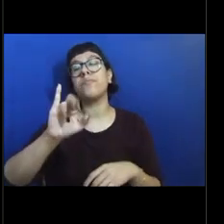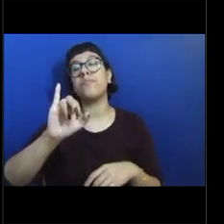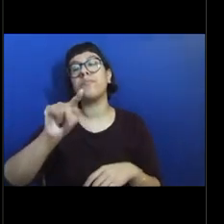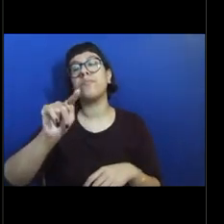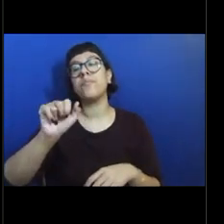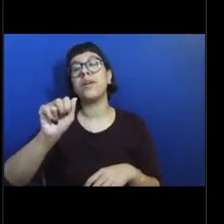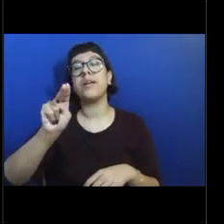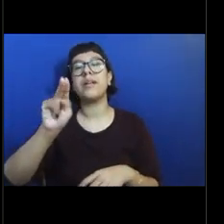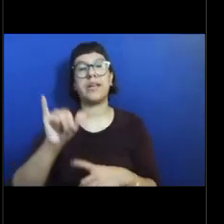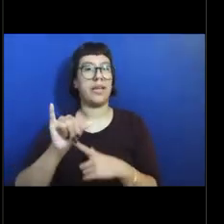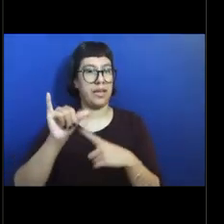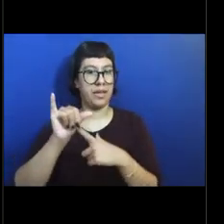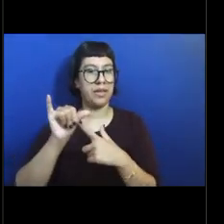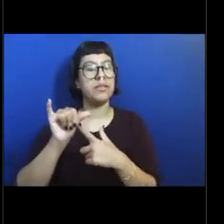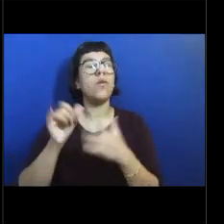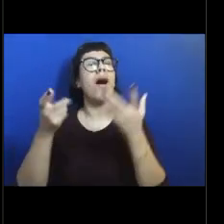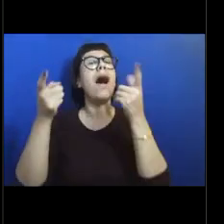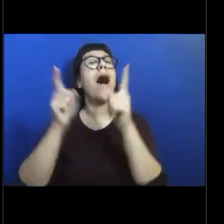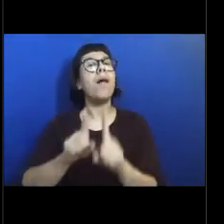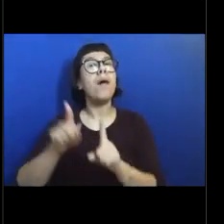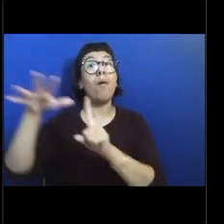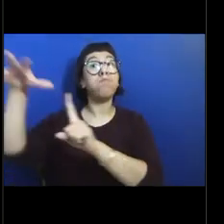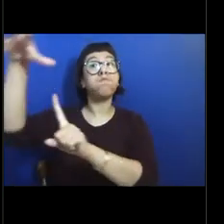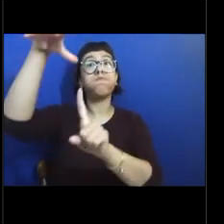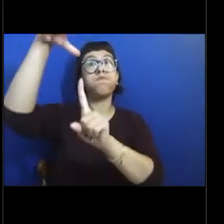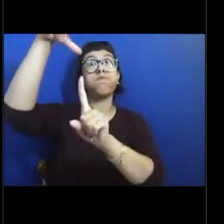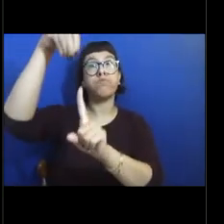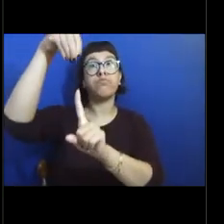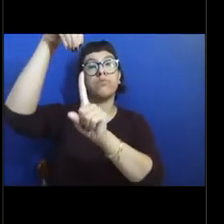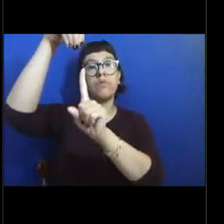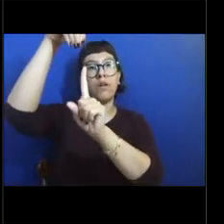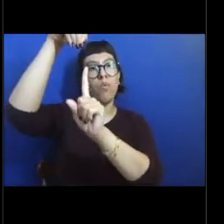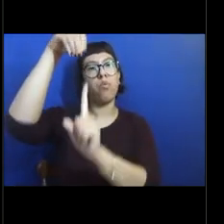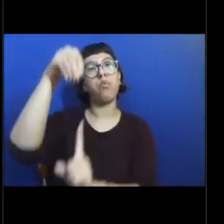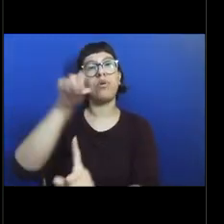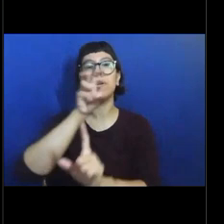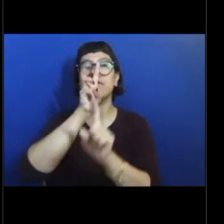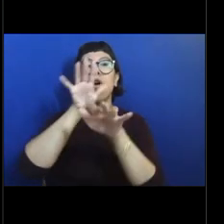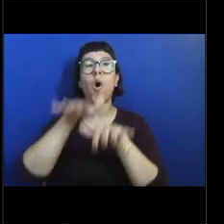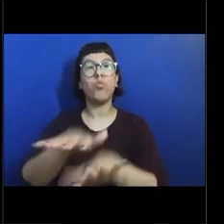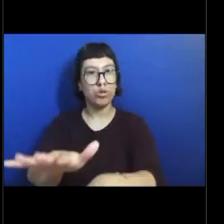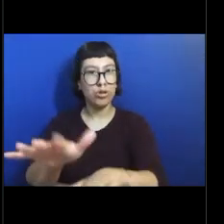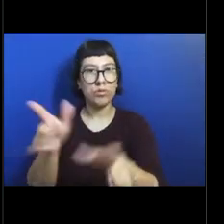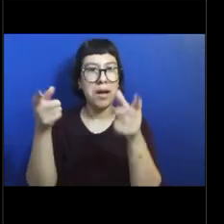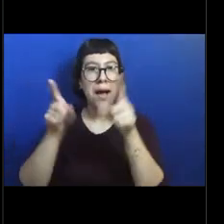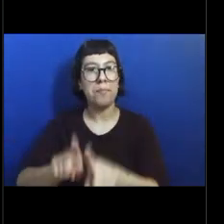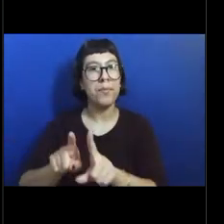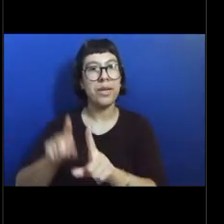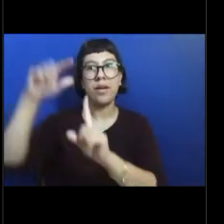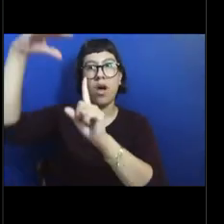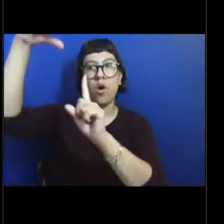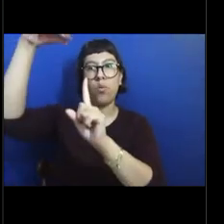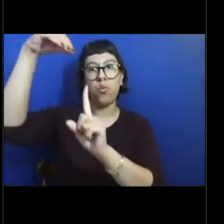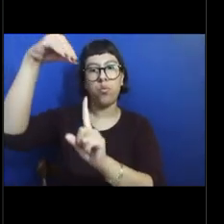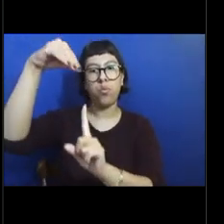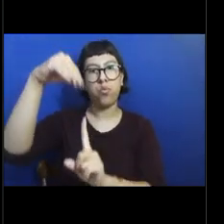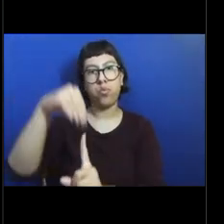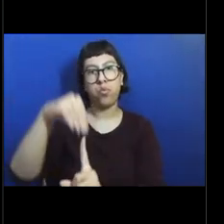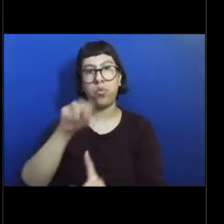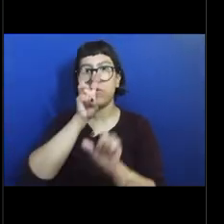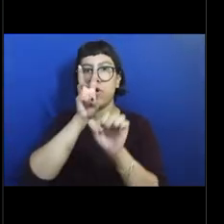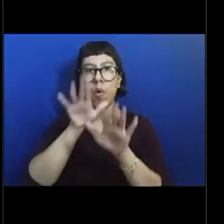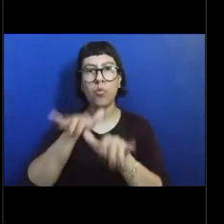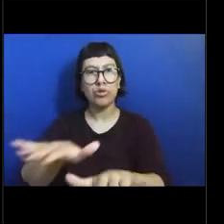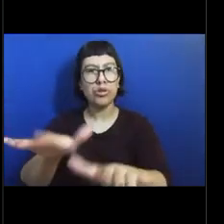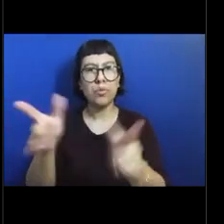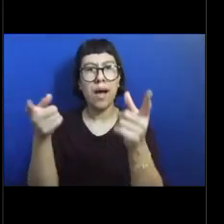happens if the balloon lands in the ocean? We know that the earth is mostly water. So the chances are some of these balloons are landing in the